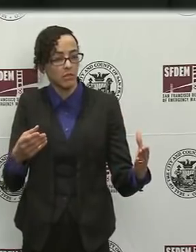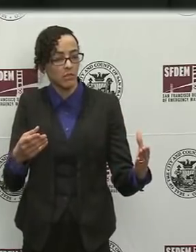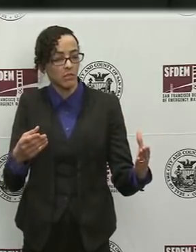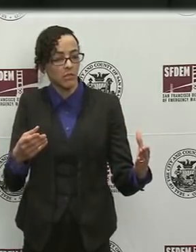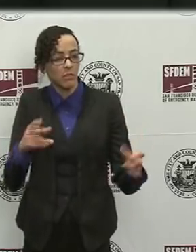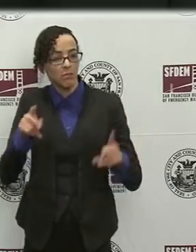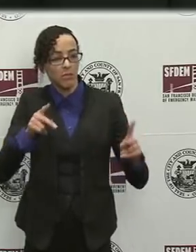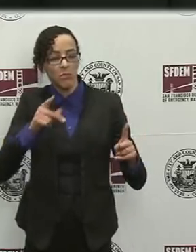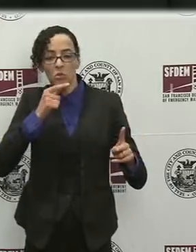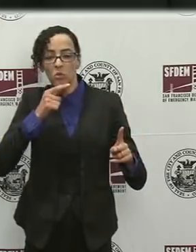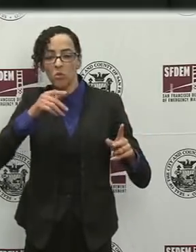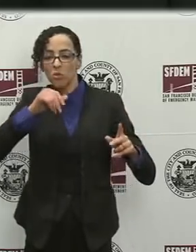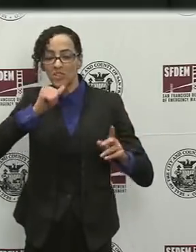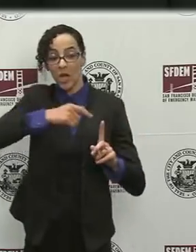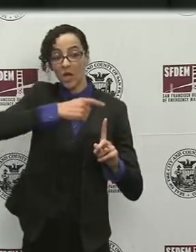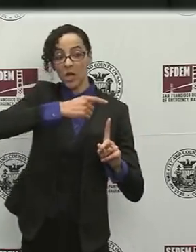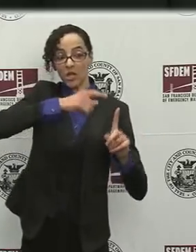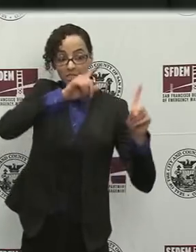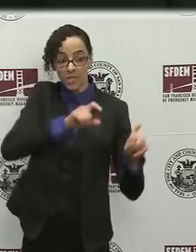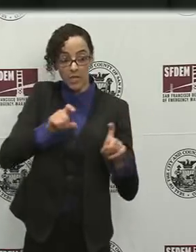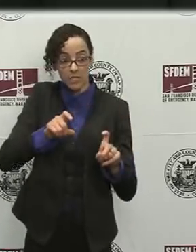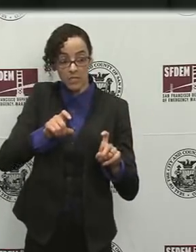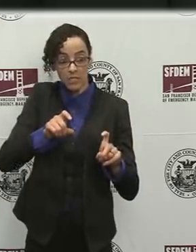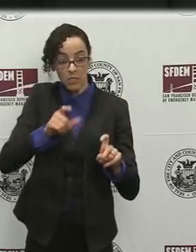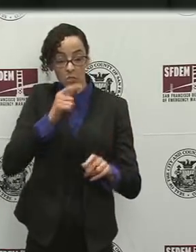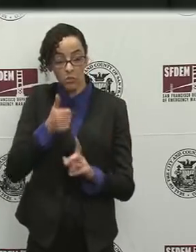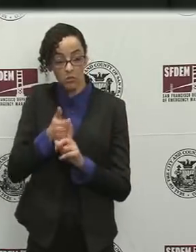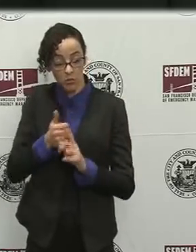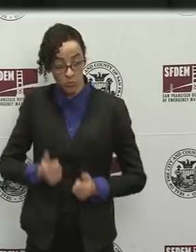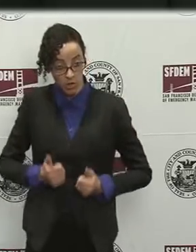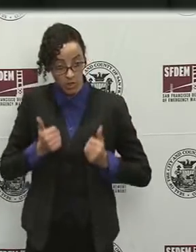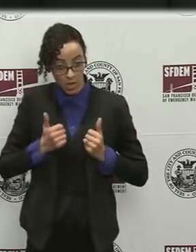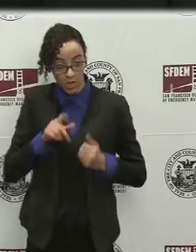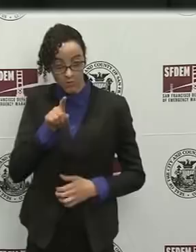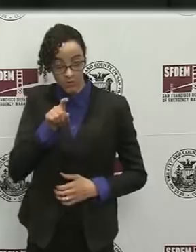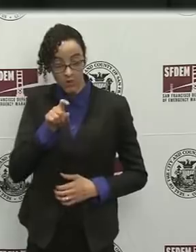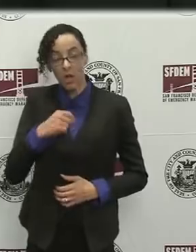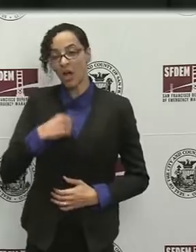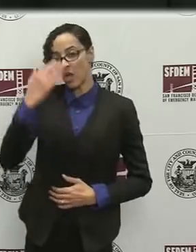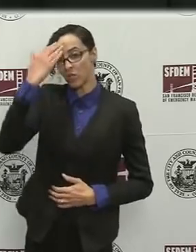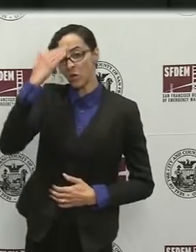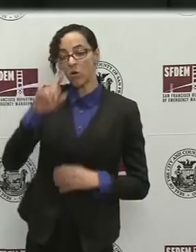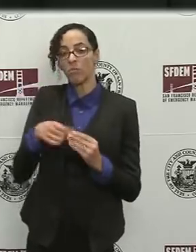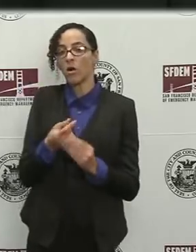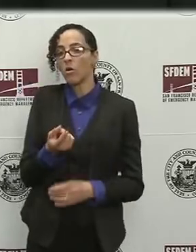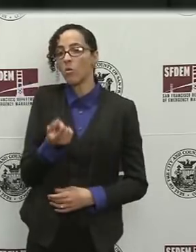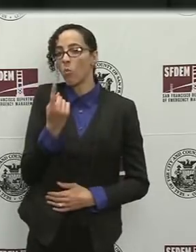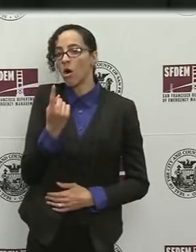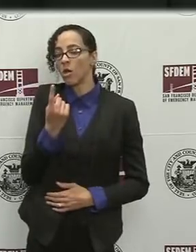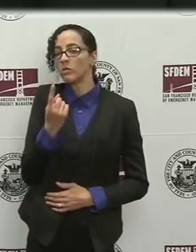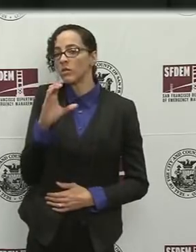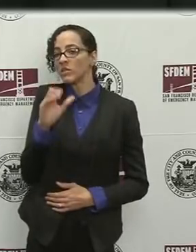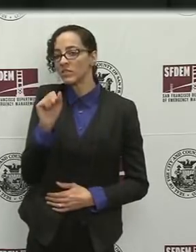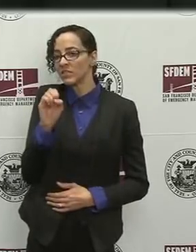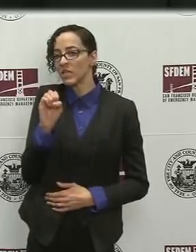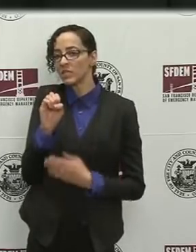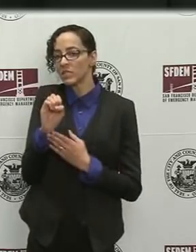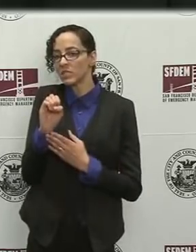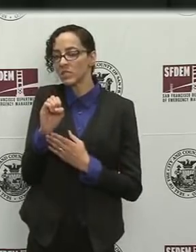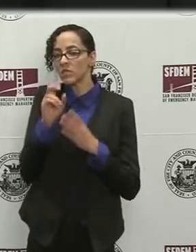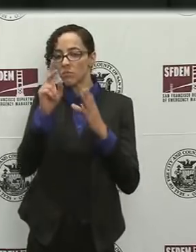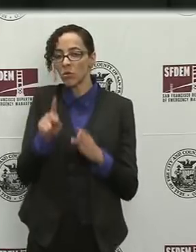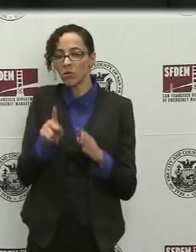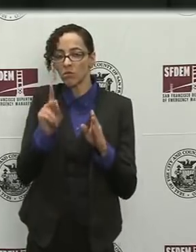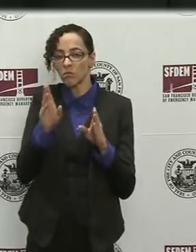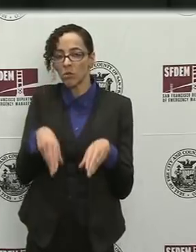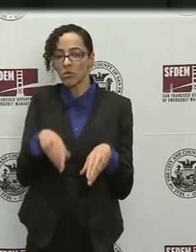they were alive? I am aware of at least one case where the deceased was tested